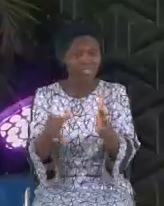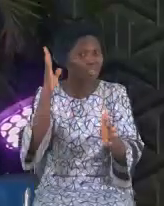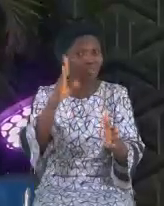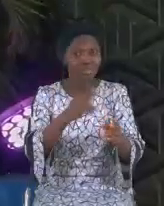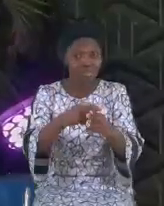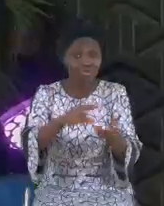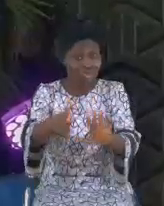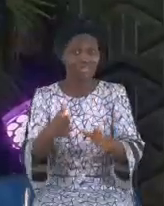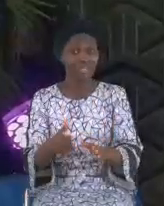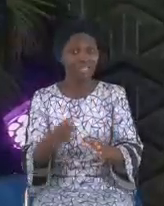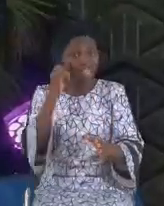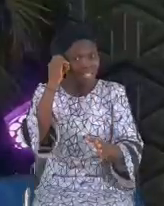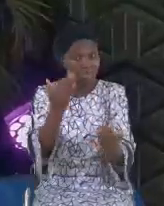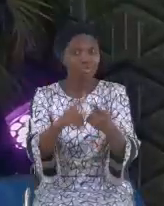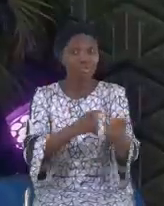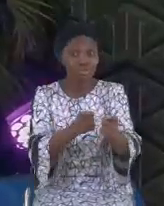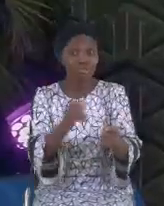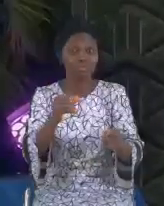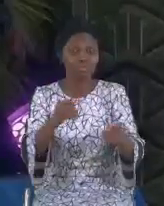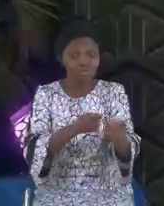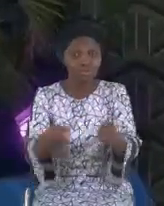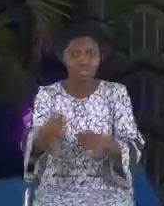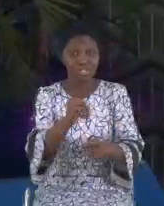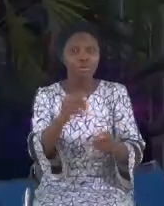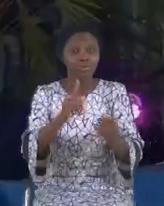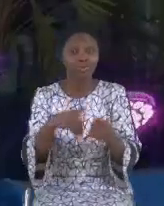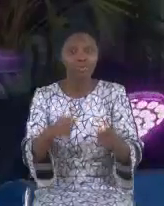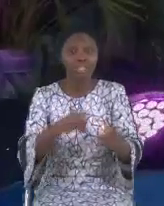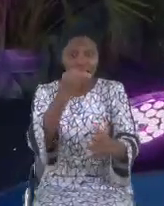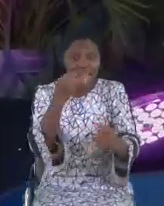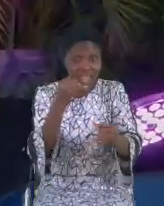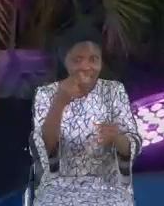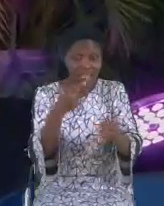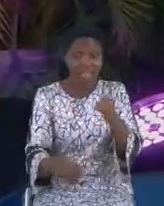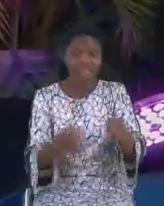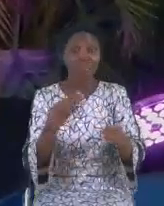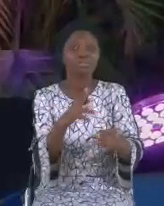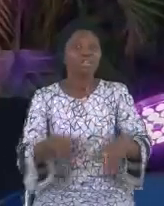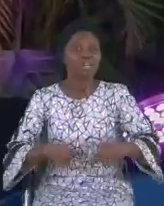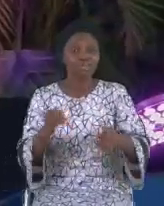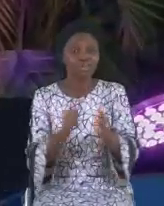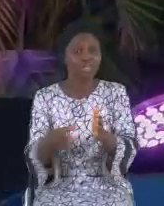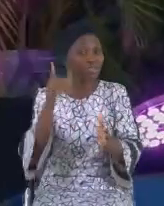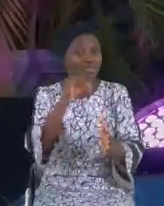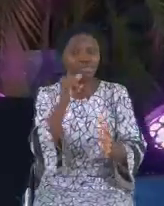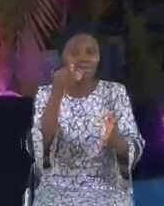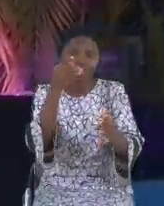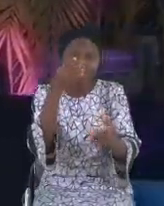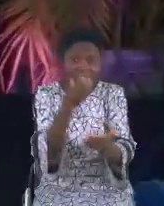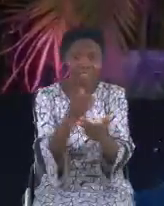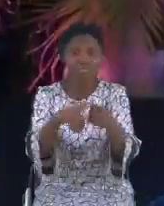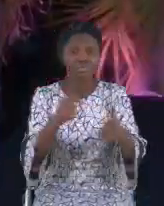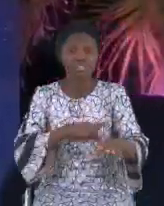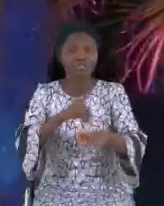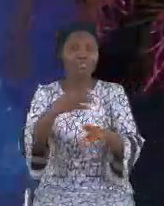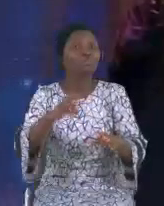them to the end of their lives so that they will not get to the kingdom of God. But why? Because this